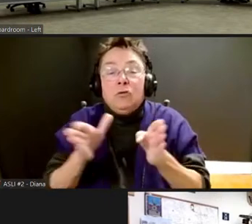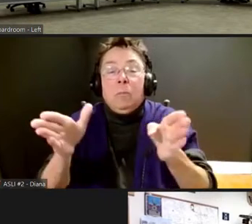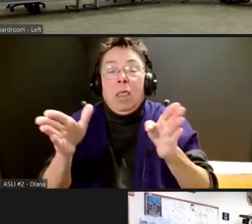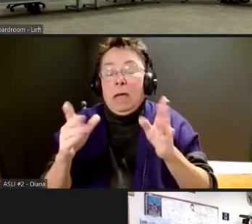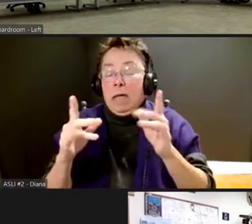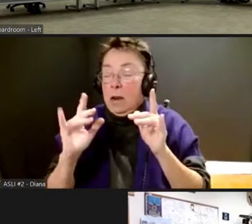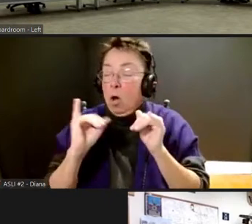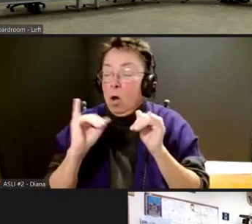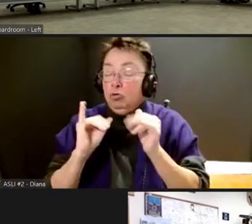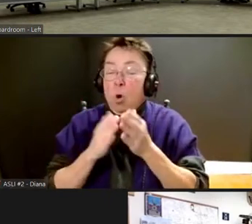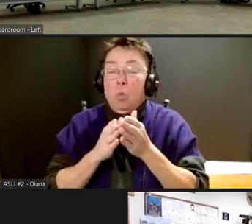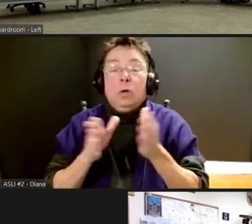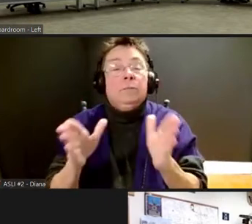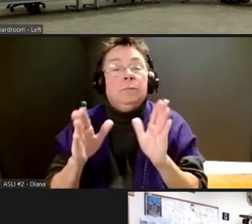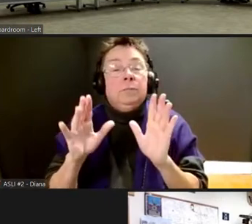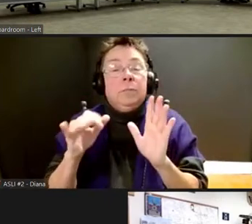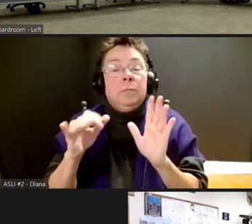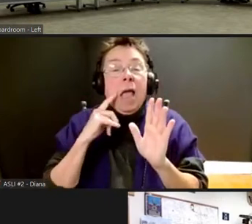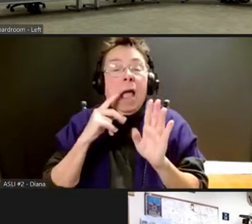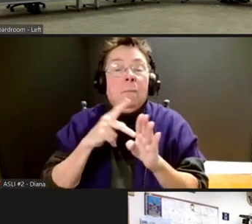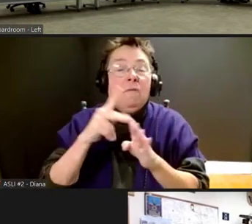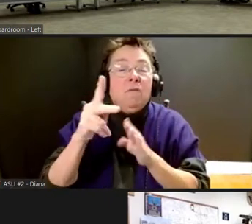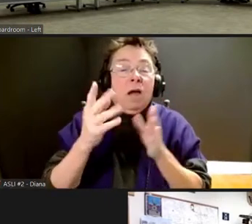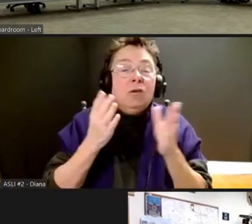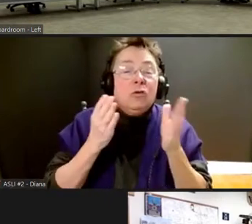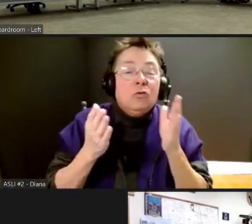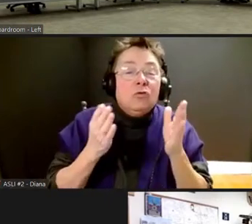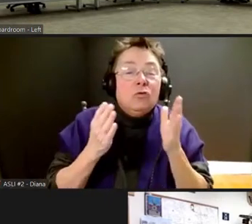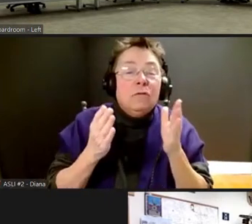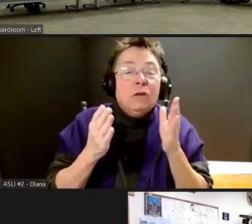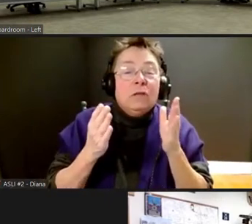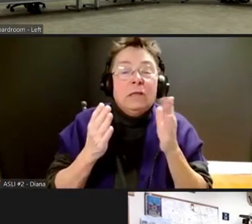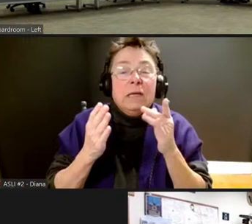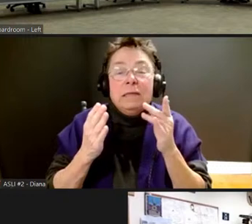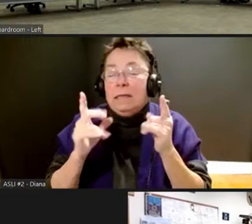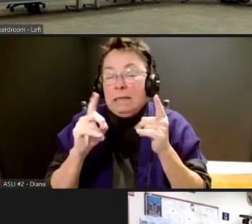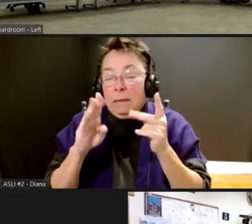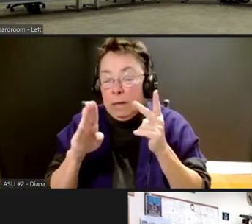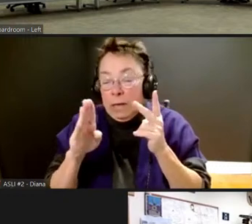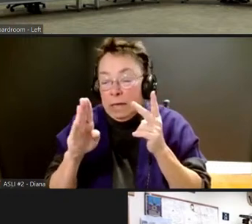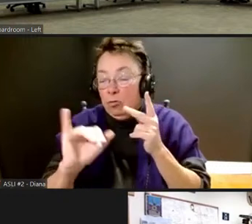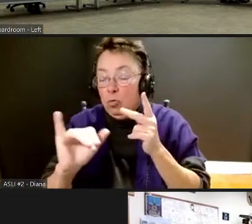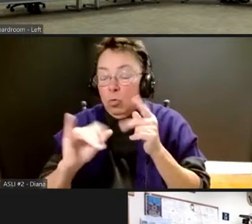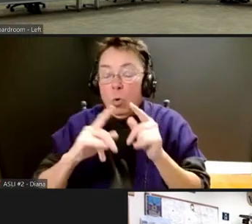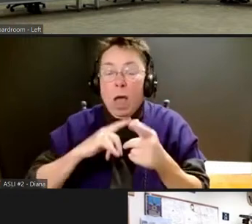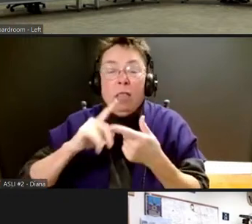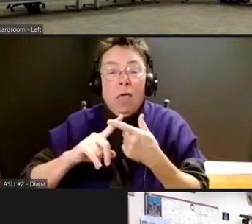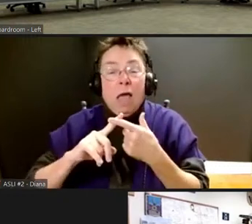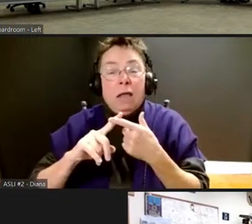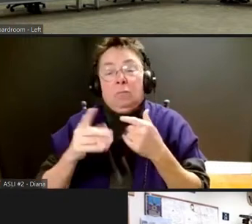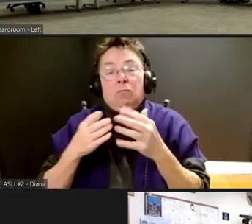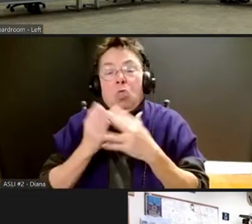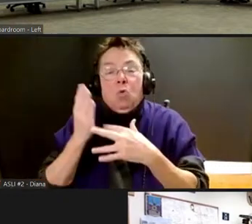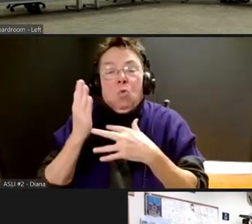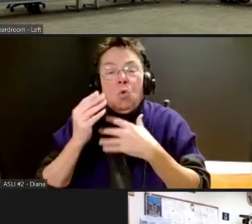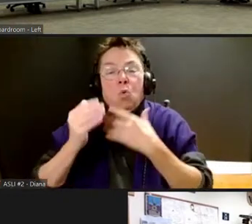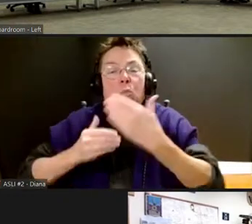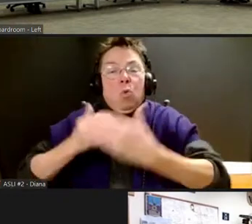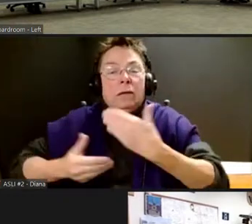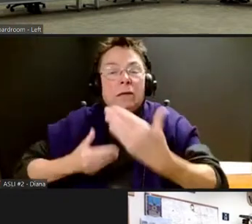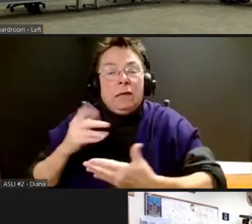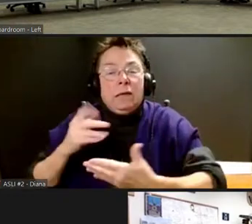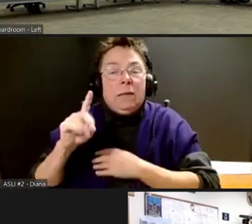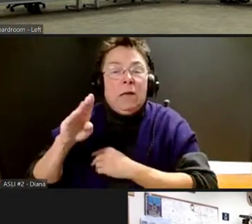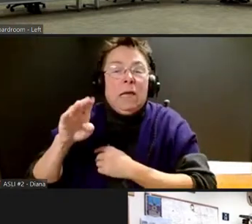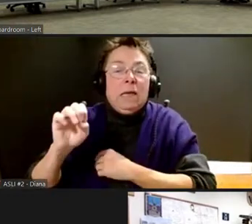mentioned earlier regarding professional services as DBEs as well, and just throughout the process.